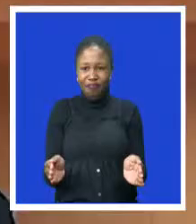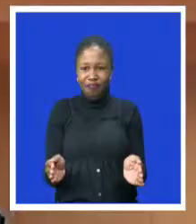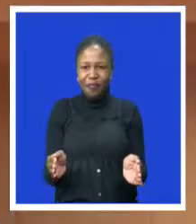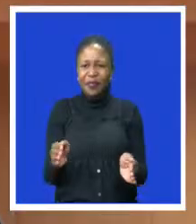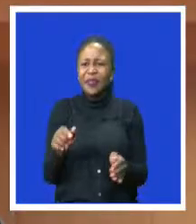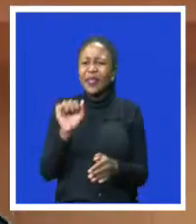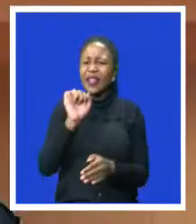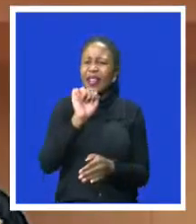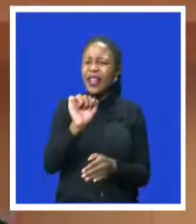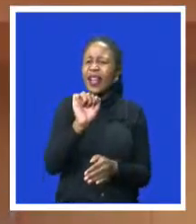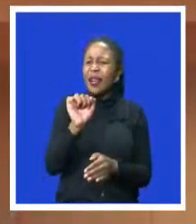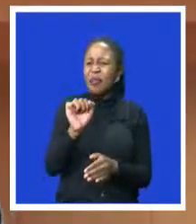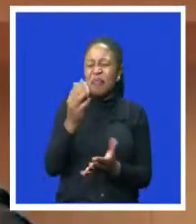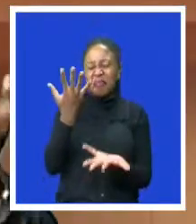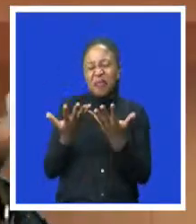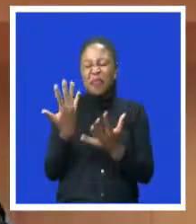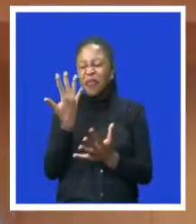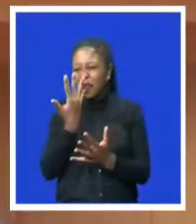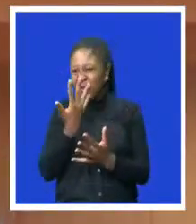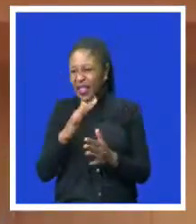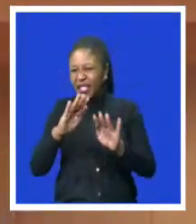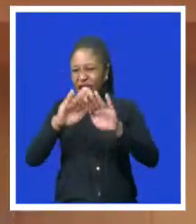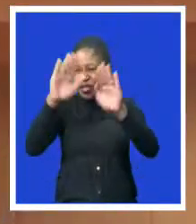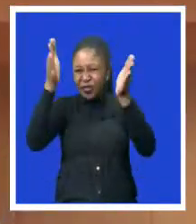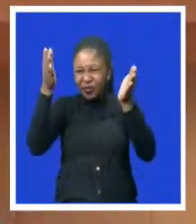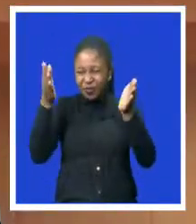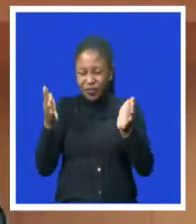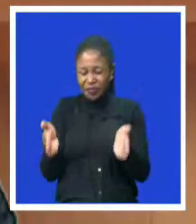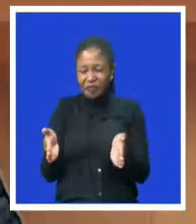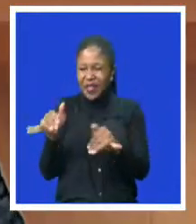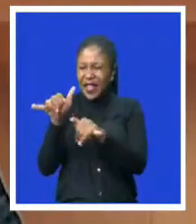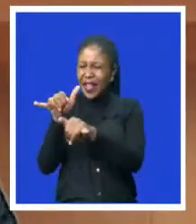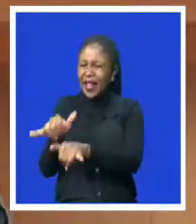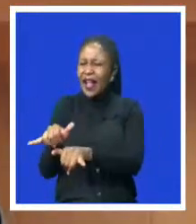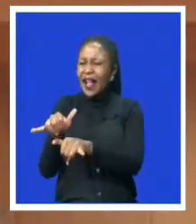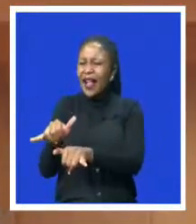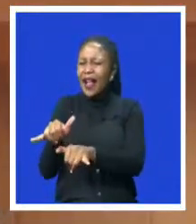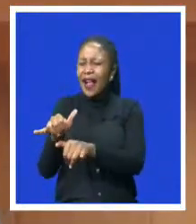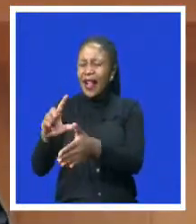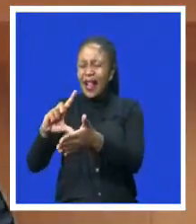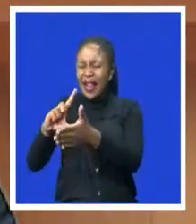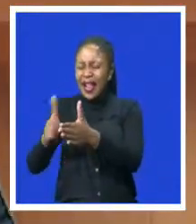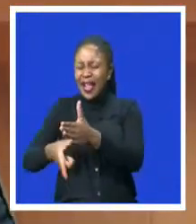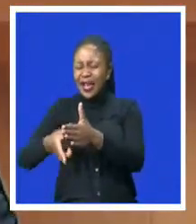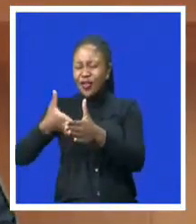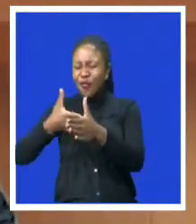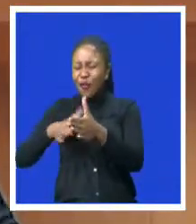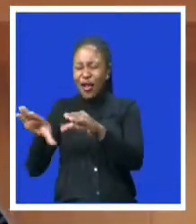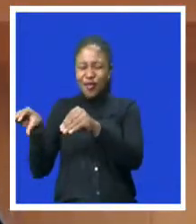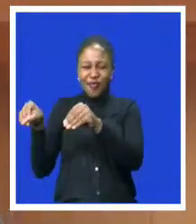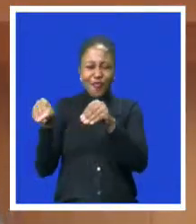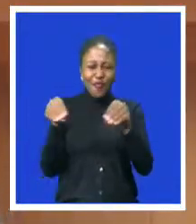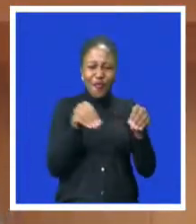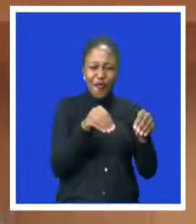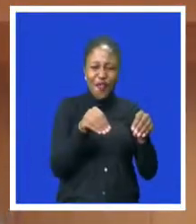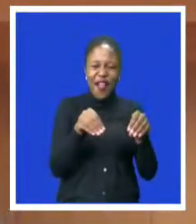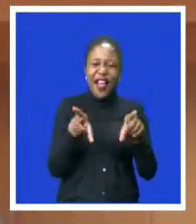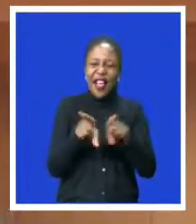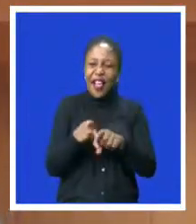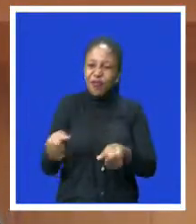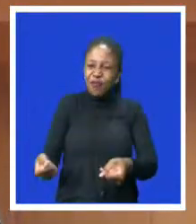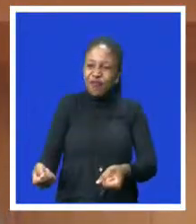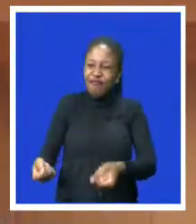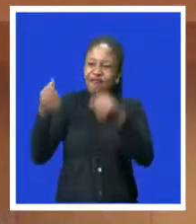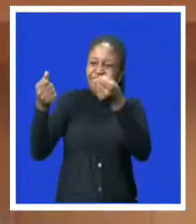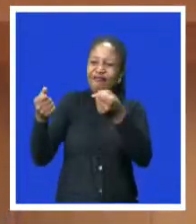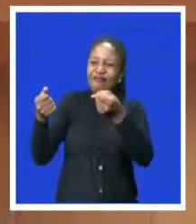to start afresh like we have built a house made of bricks. But with the sticks